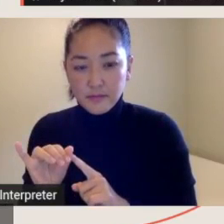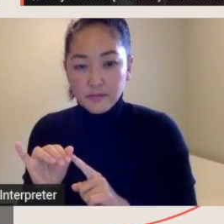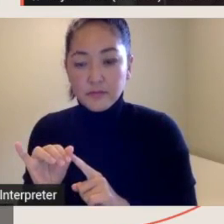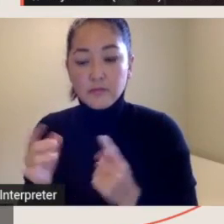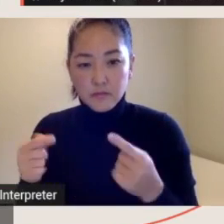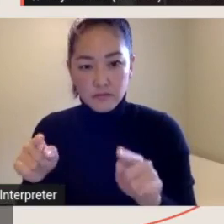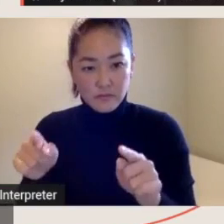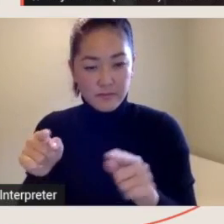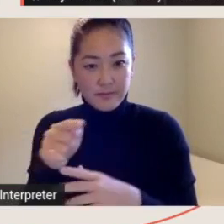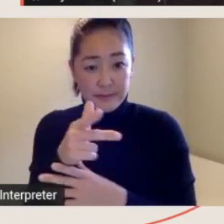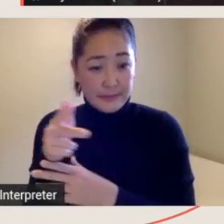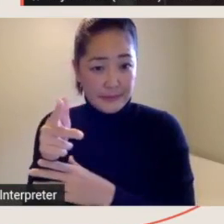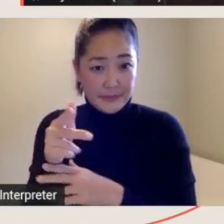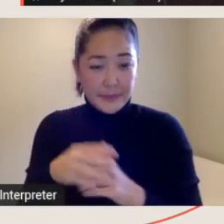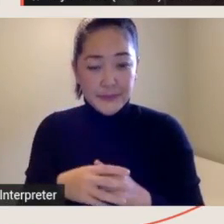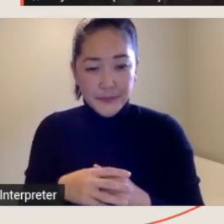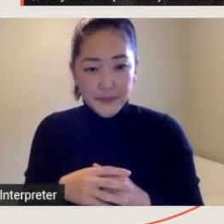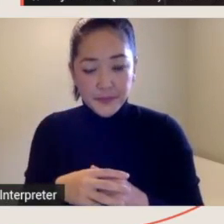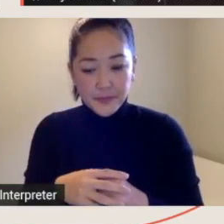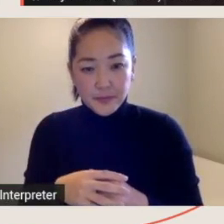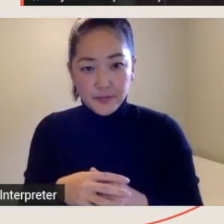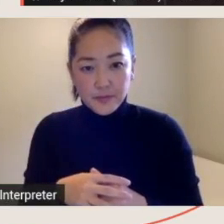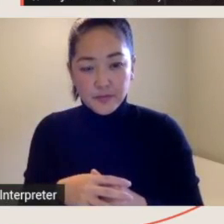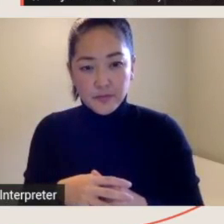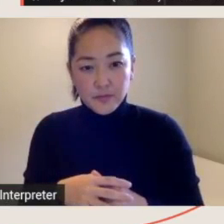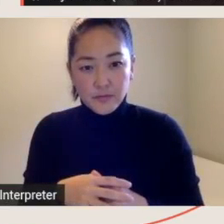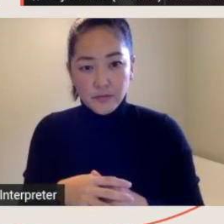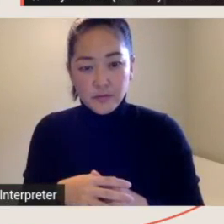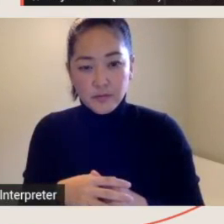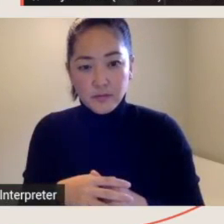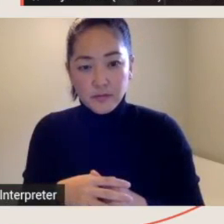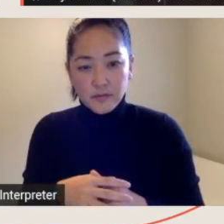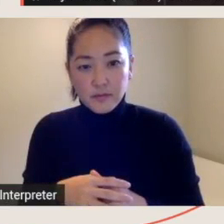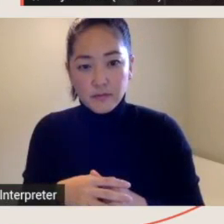of our shooting that she was